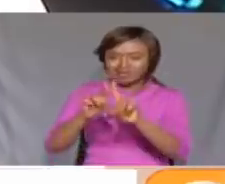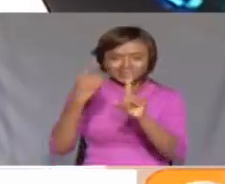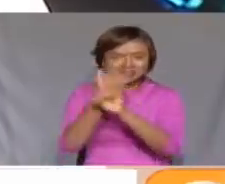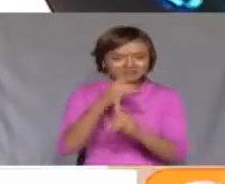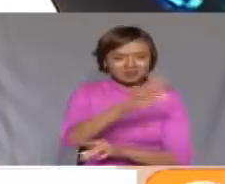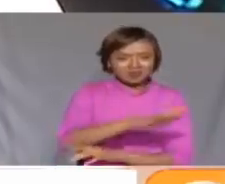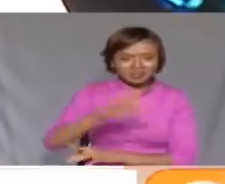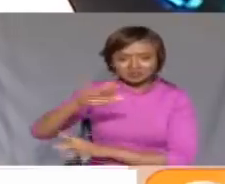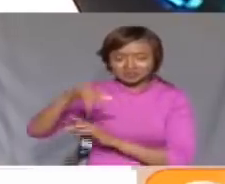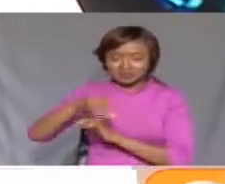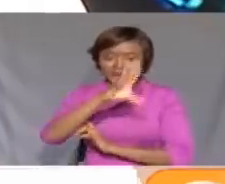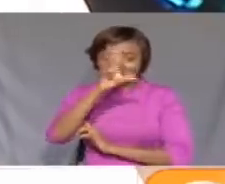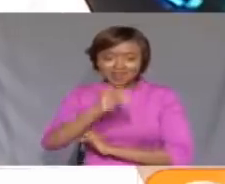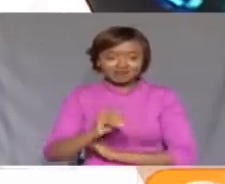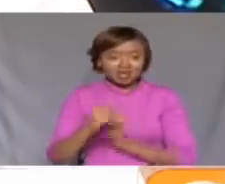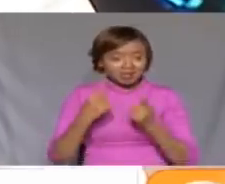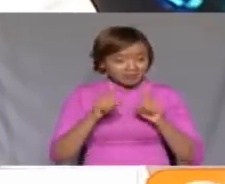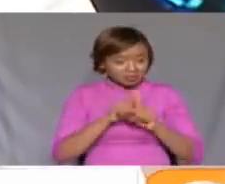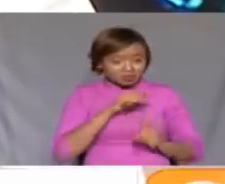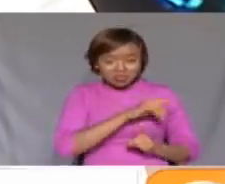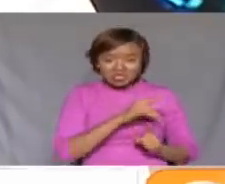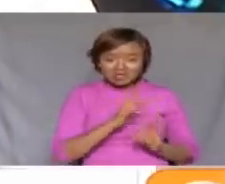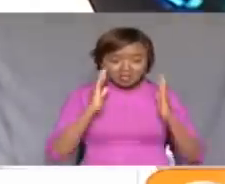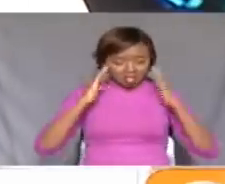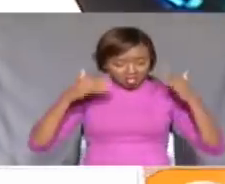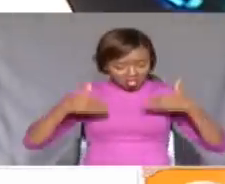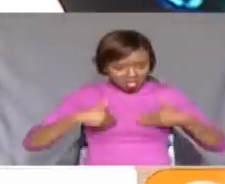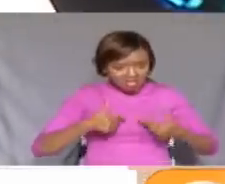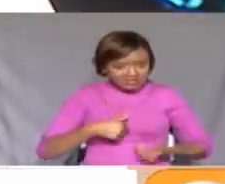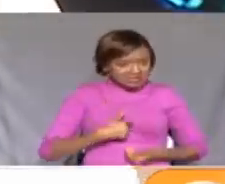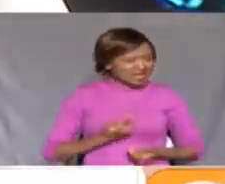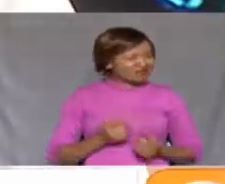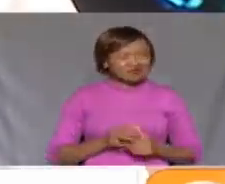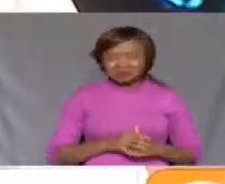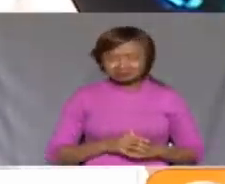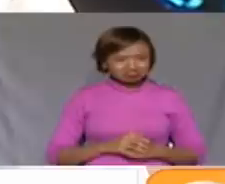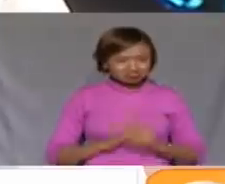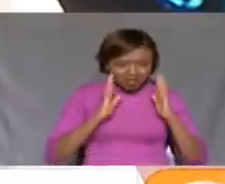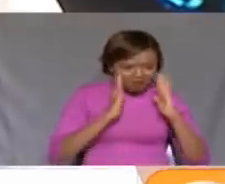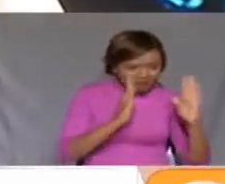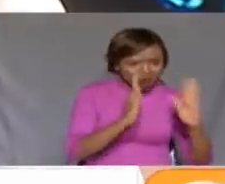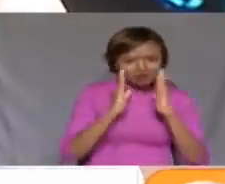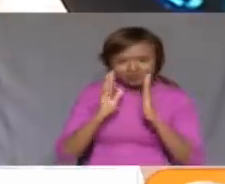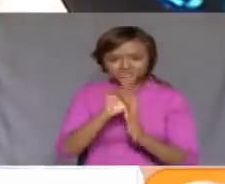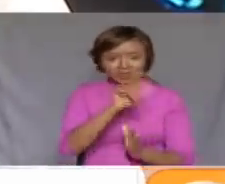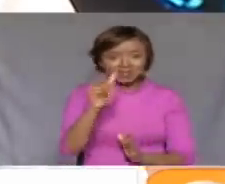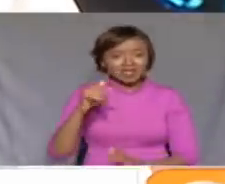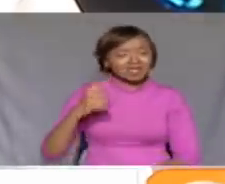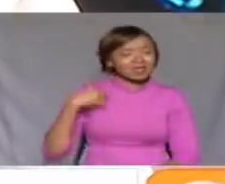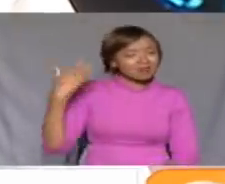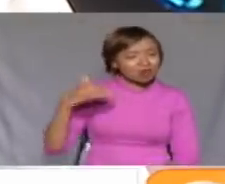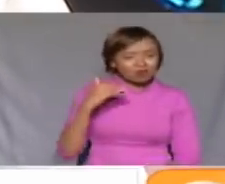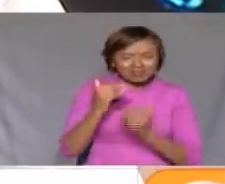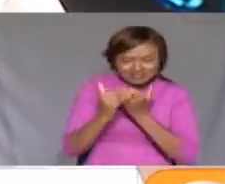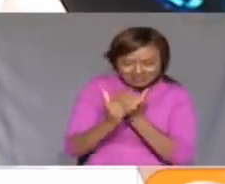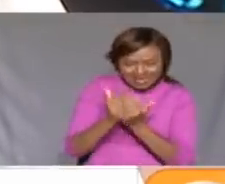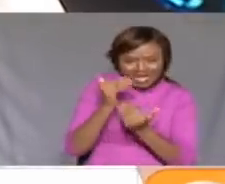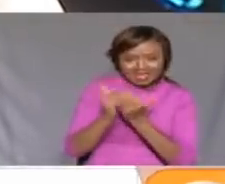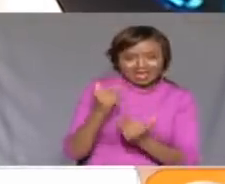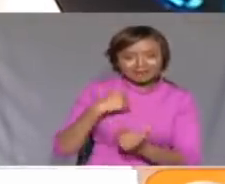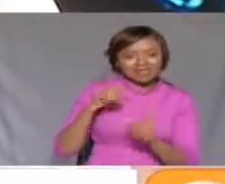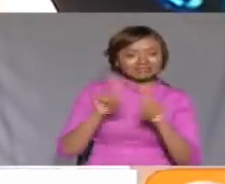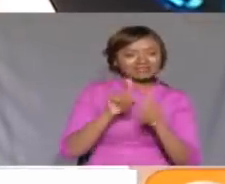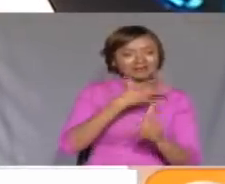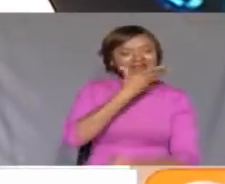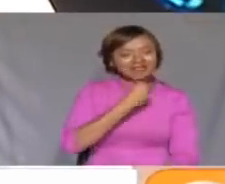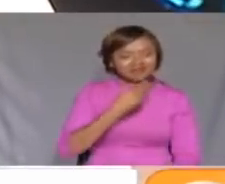Barasa was also big and selfless on personal life. He told me, almost as a fatherly instruction,